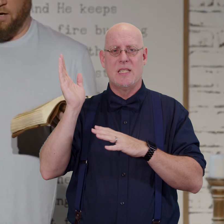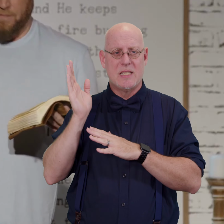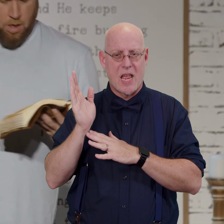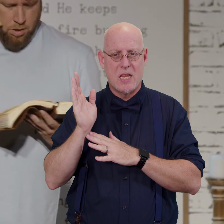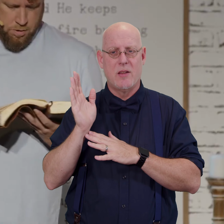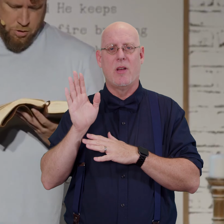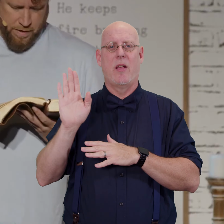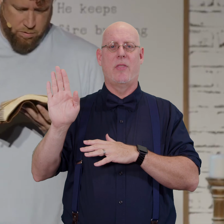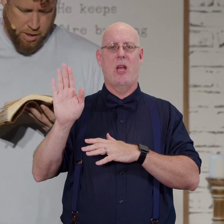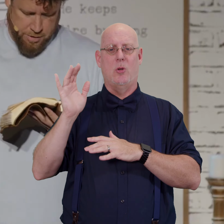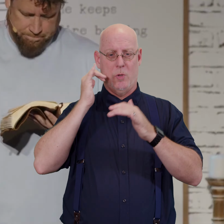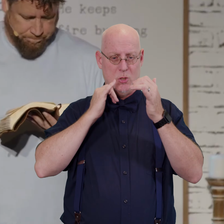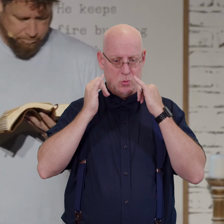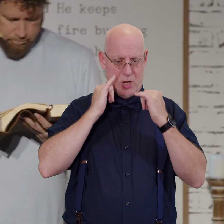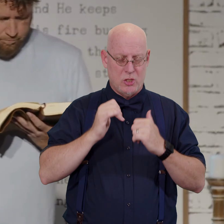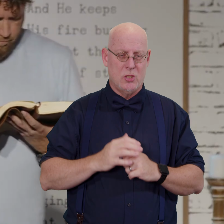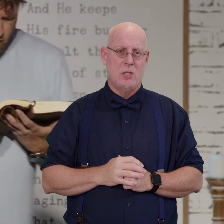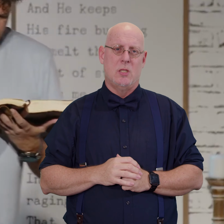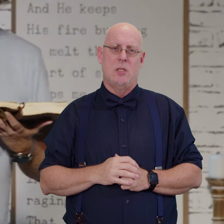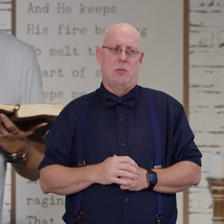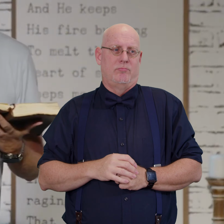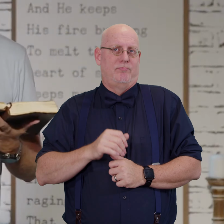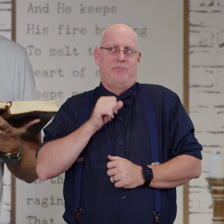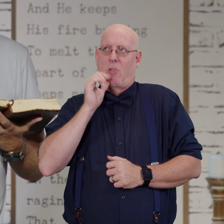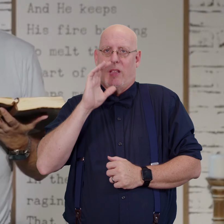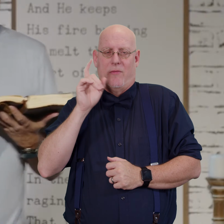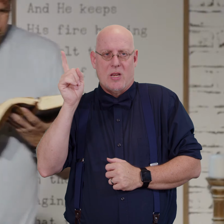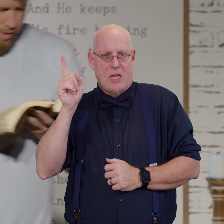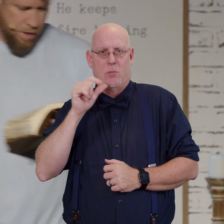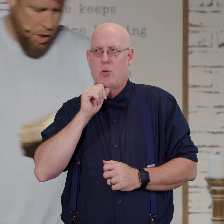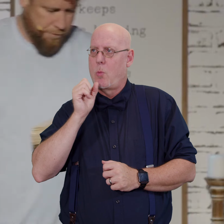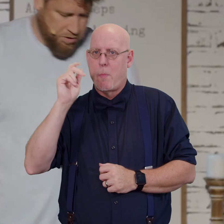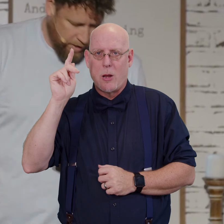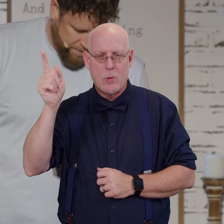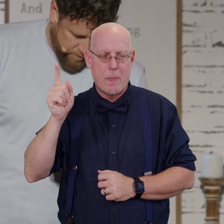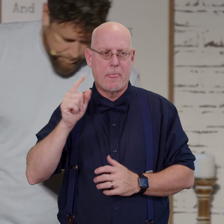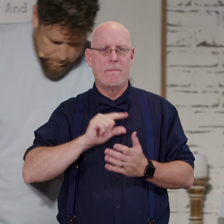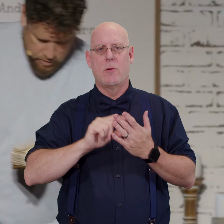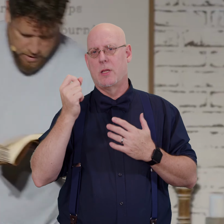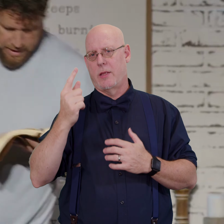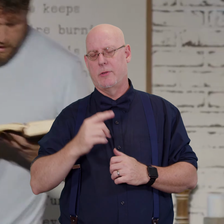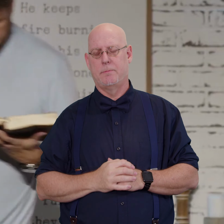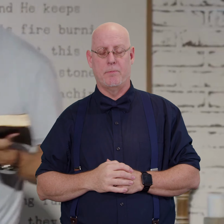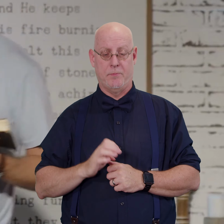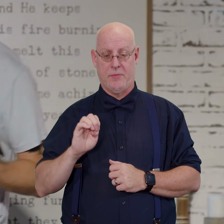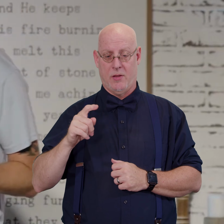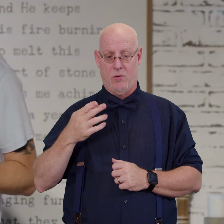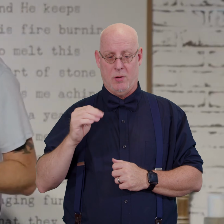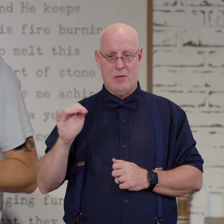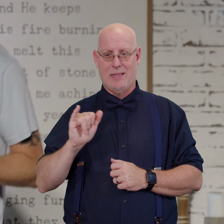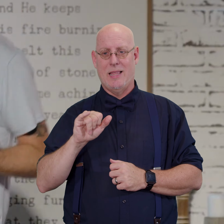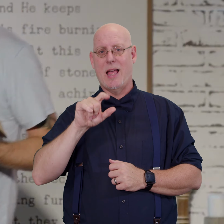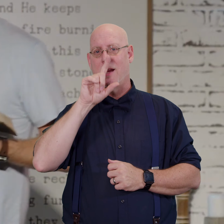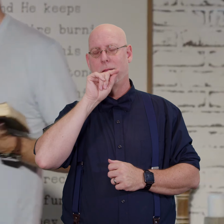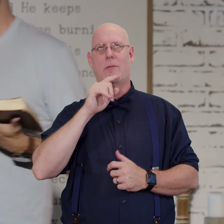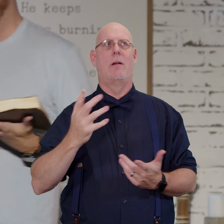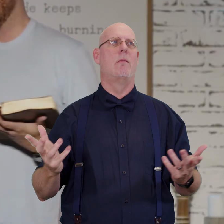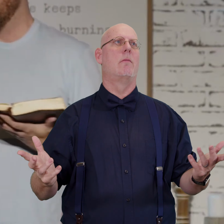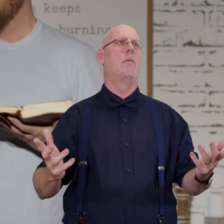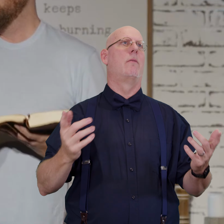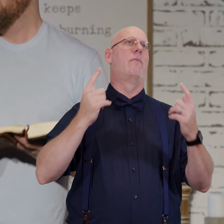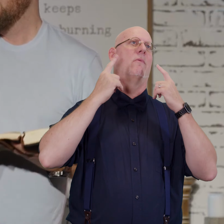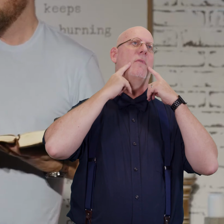testifying of their transgression, they don't seek him at all. They don't return to him. Verse 11, Ephraim is like a dove.